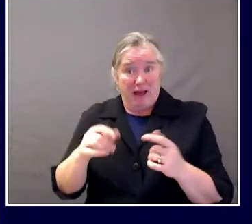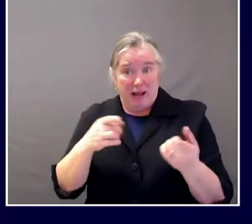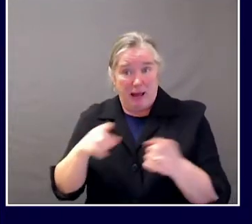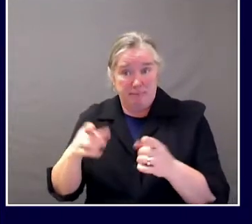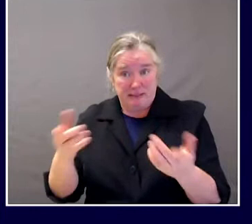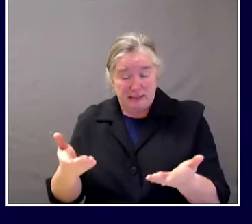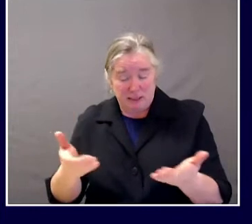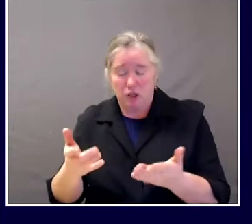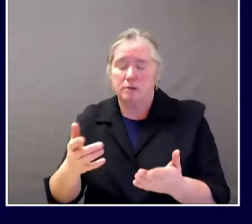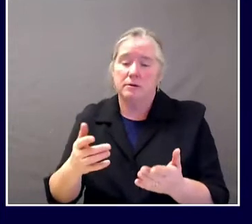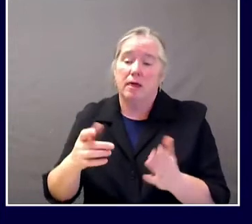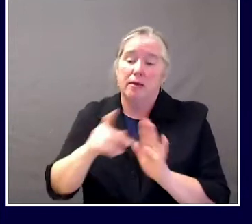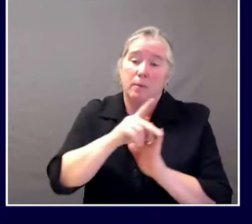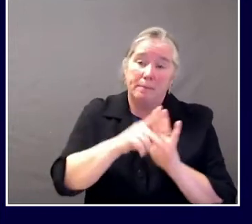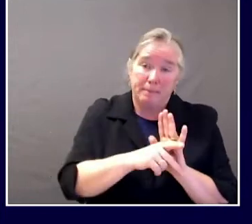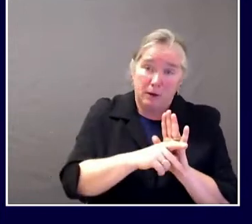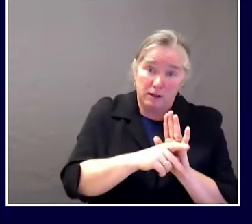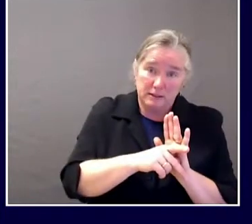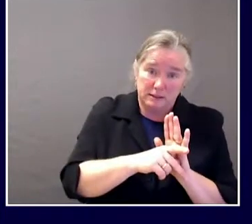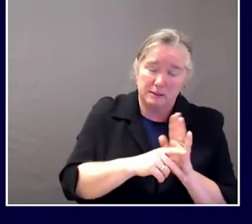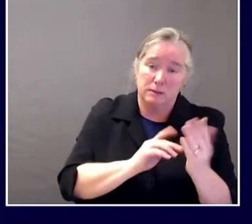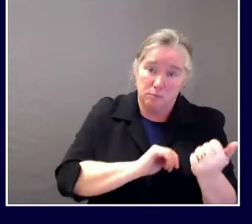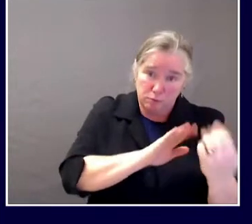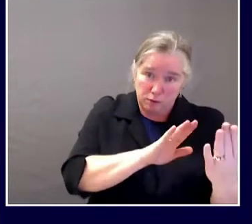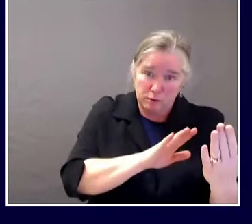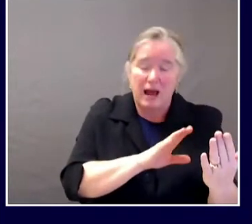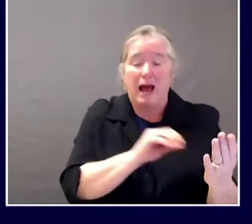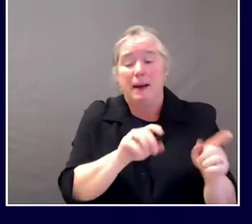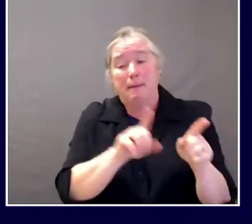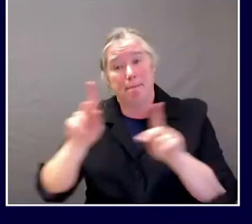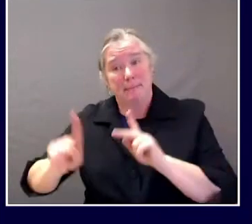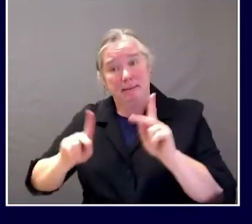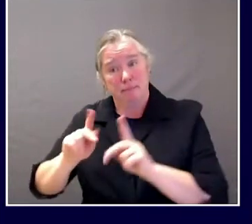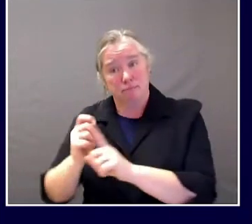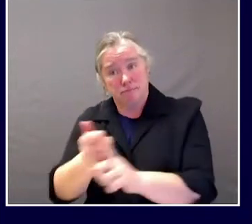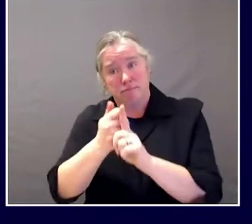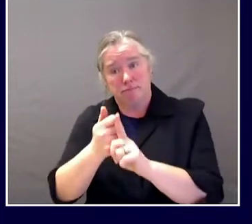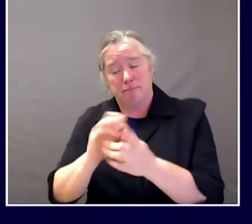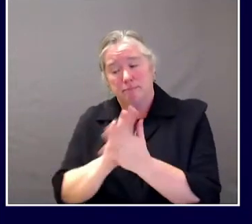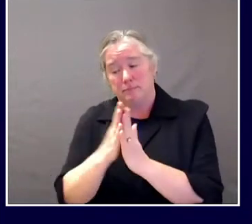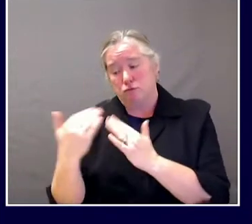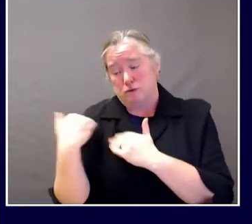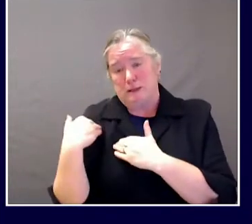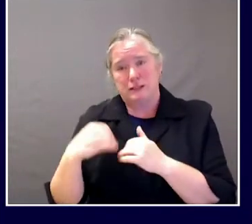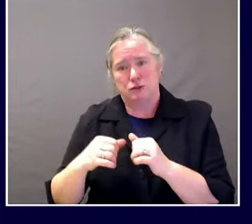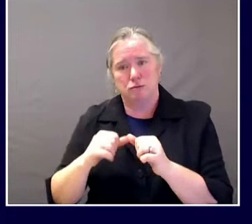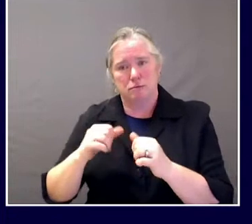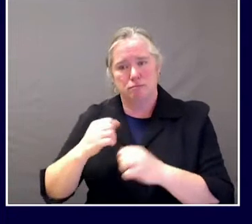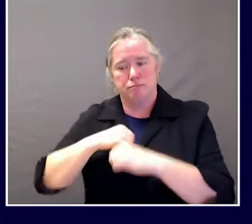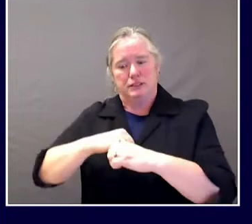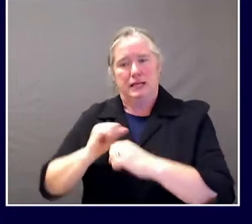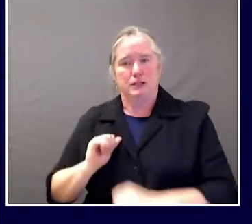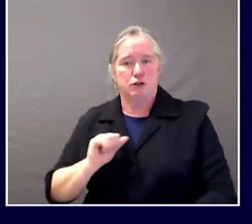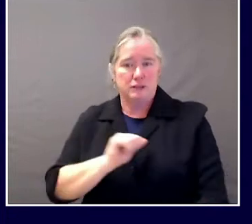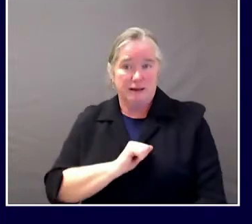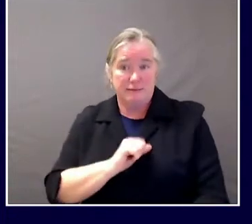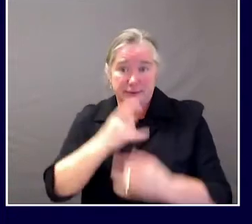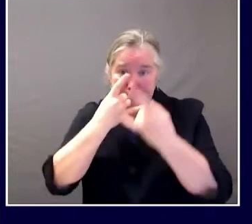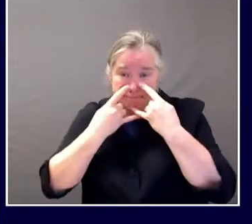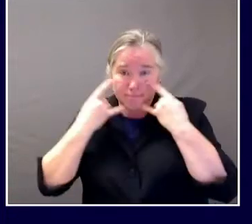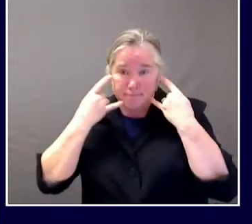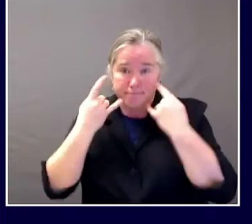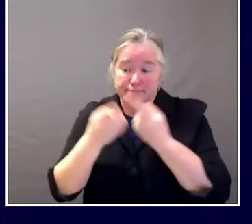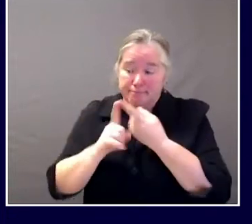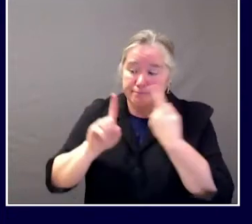will also have to be all of us making sure we are taking the steps to stay safe from the virus. That's the most important lever